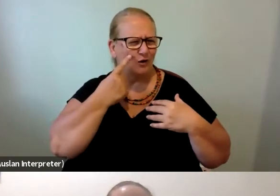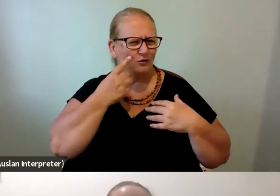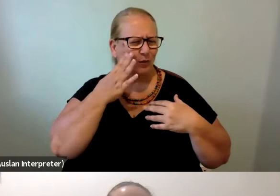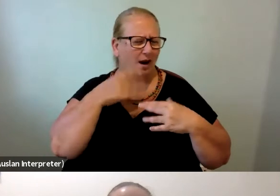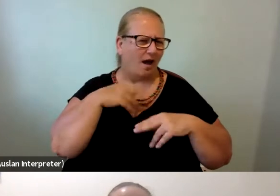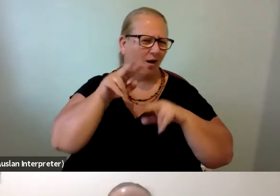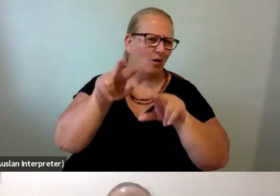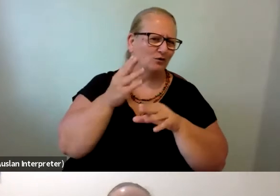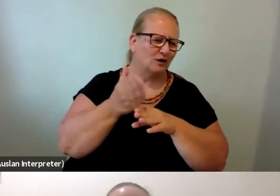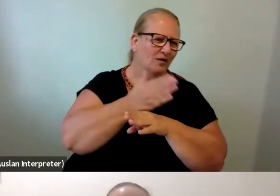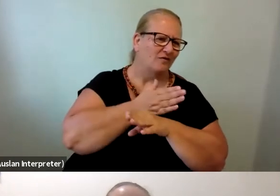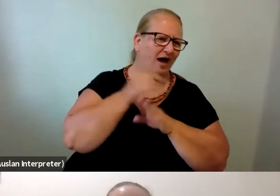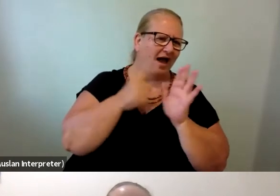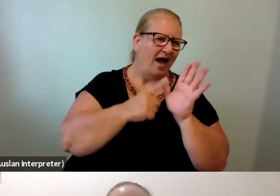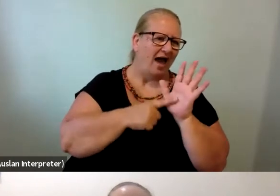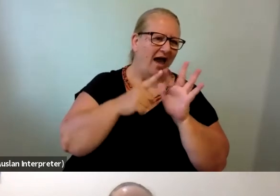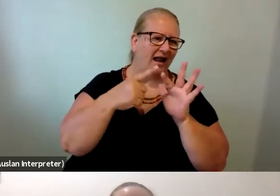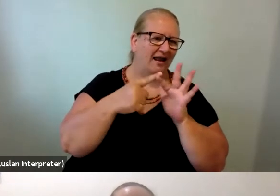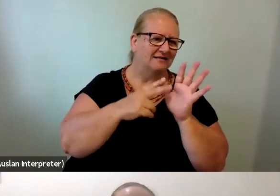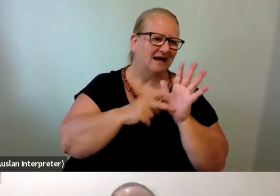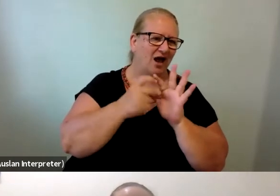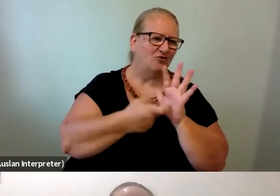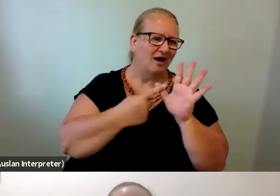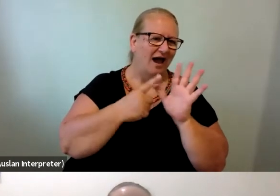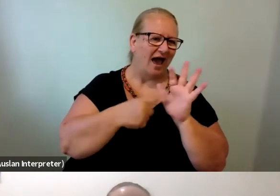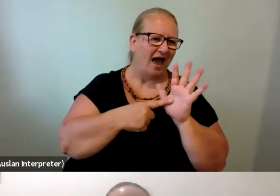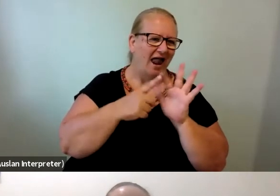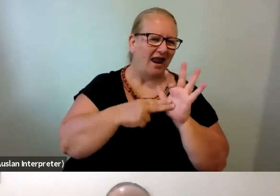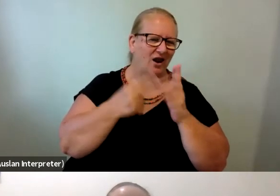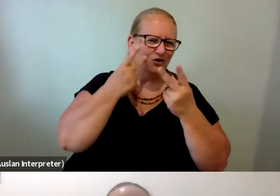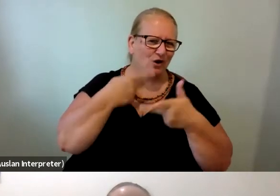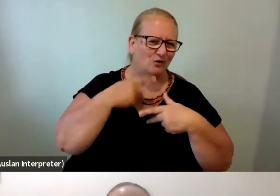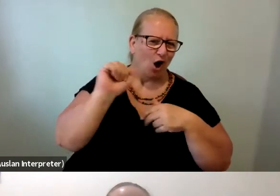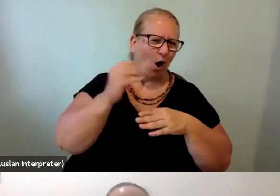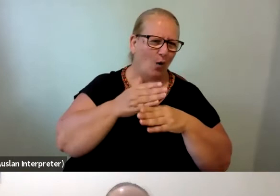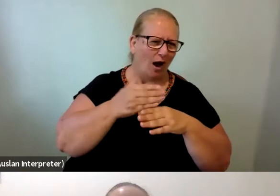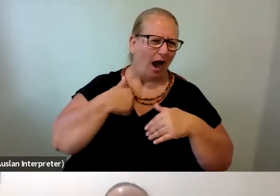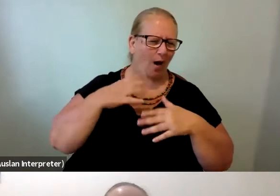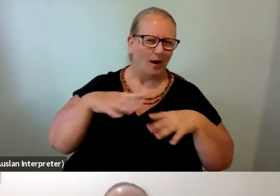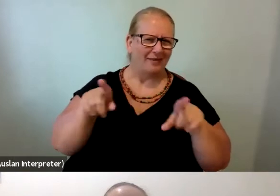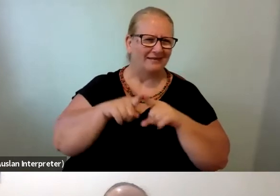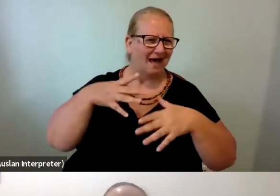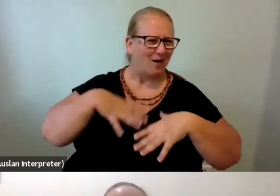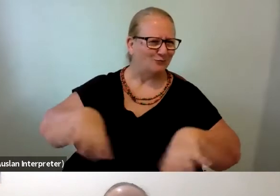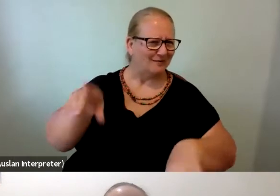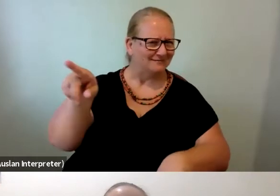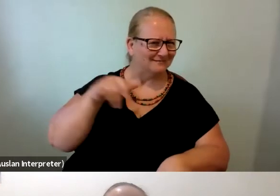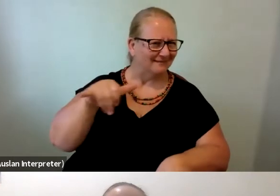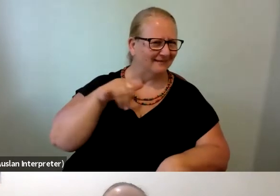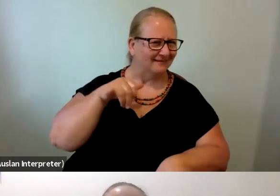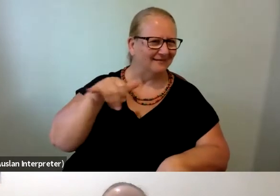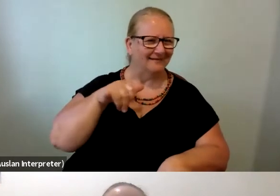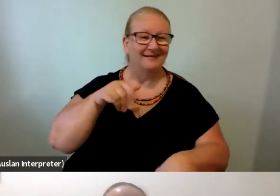watching earlier, as Alexandra Ellen was giving us a sneak peek of her work, that I'm wearing the same dress she was, which